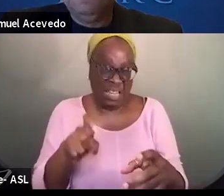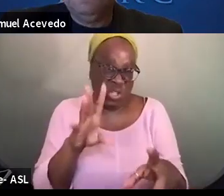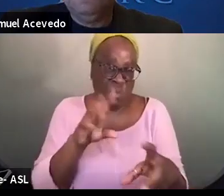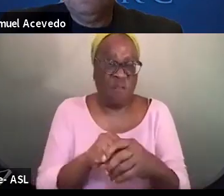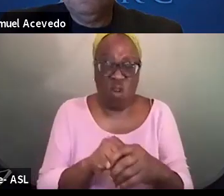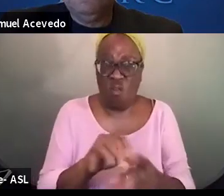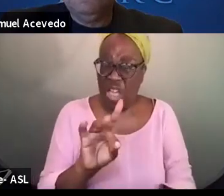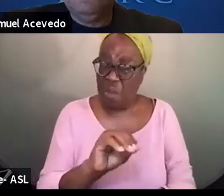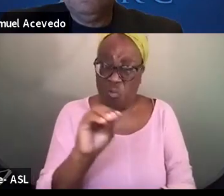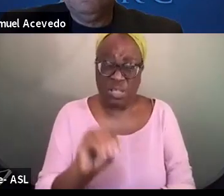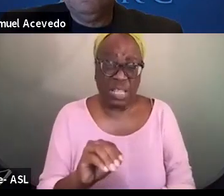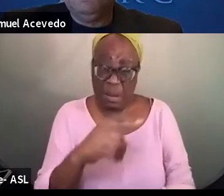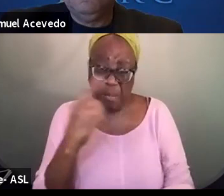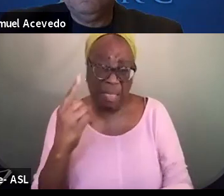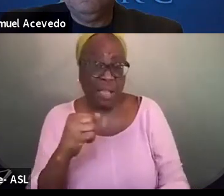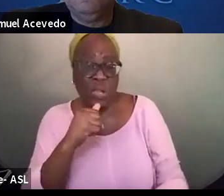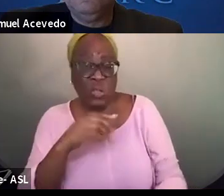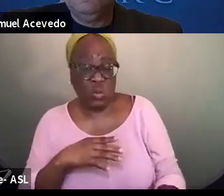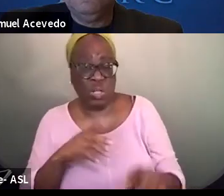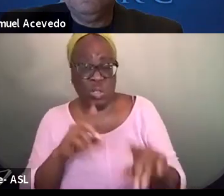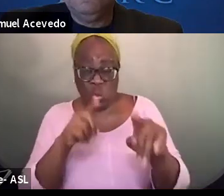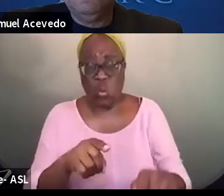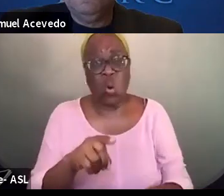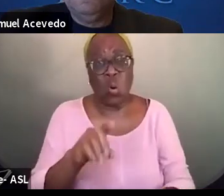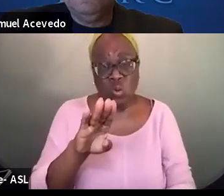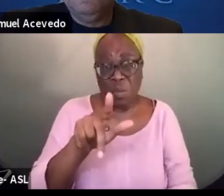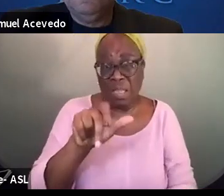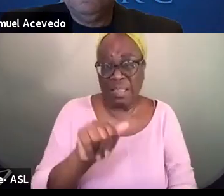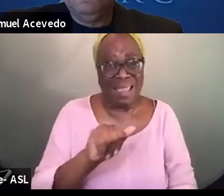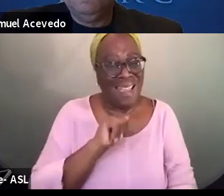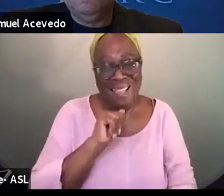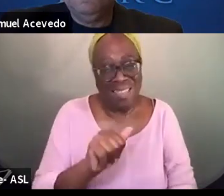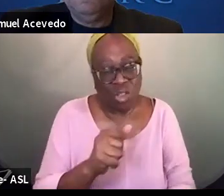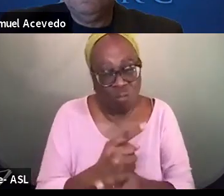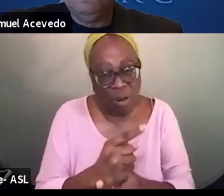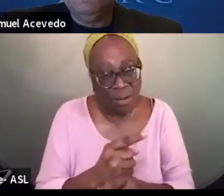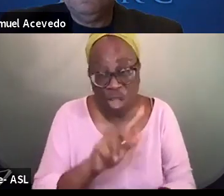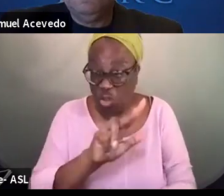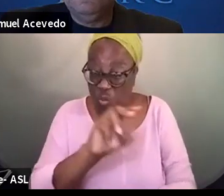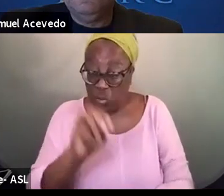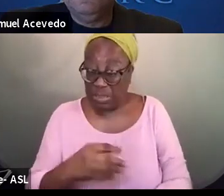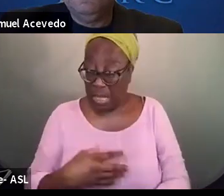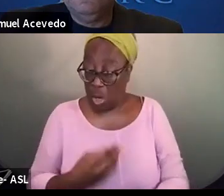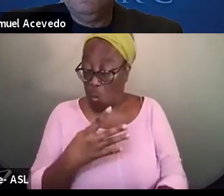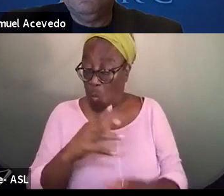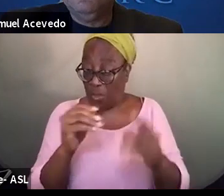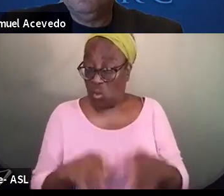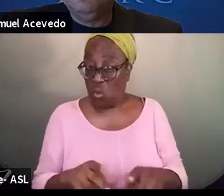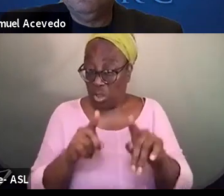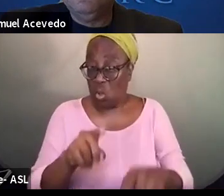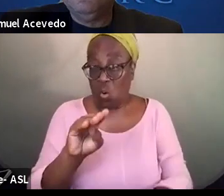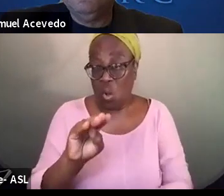8% Blacks students attend BLA, and that shouldn't be. 3% of white students attend Madison